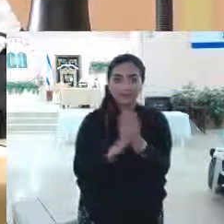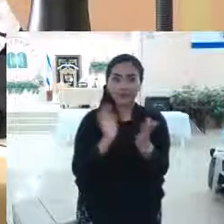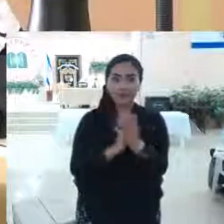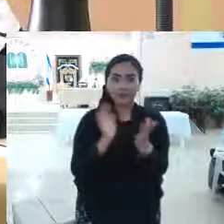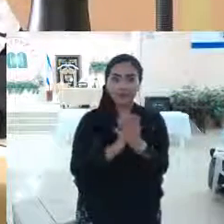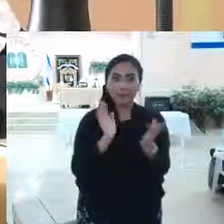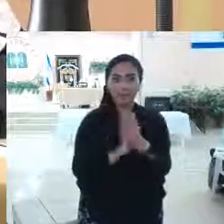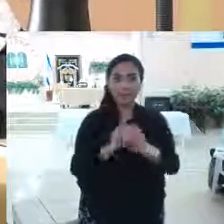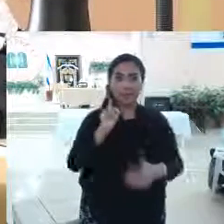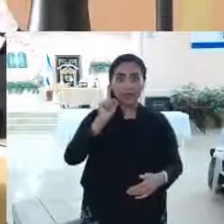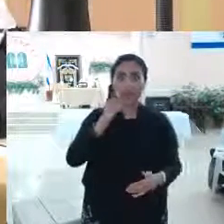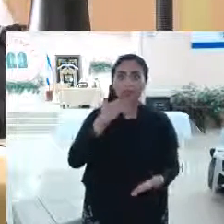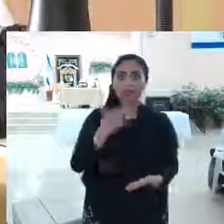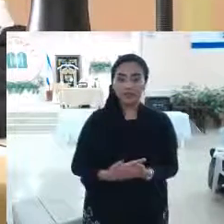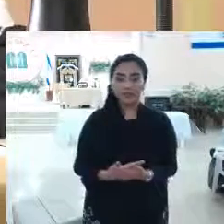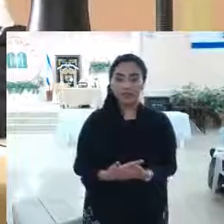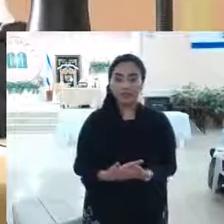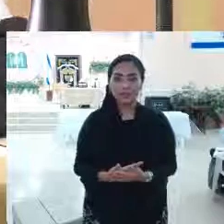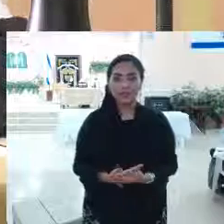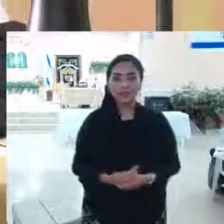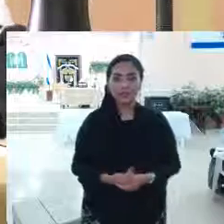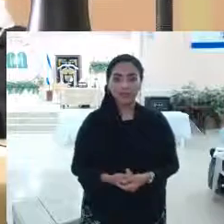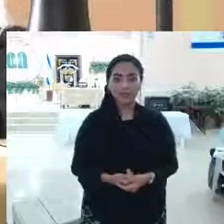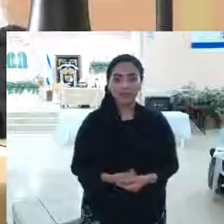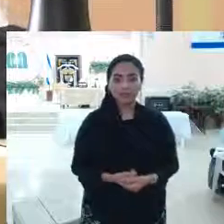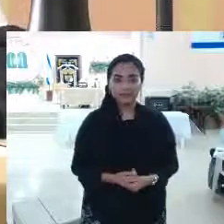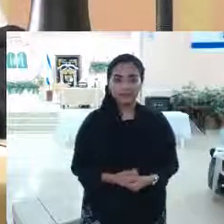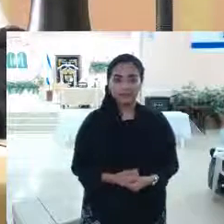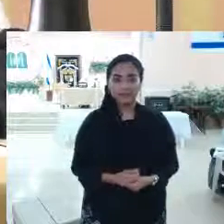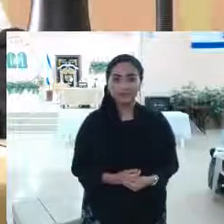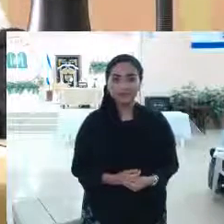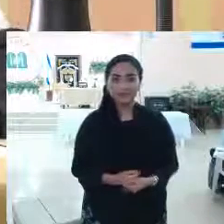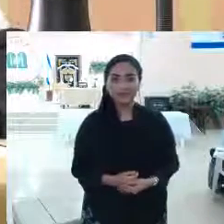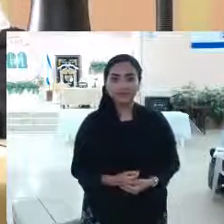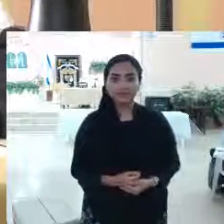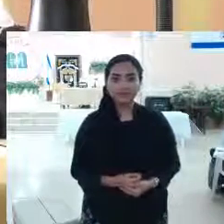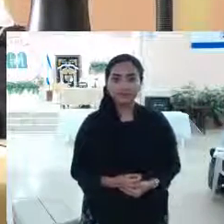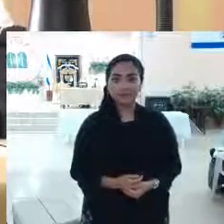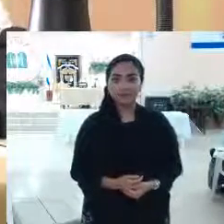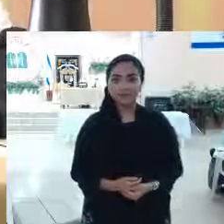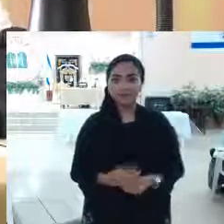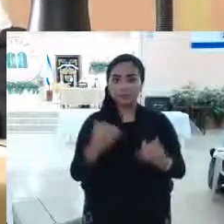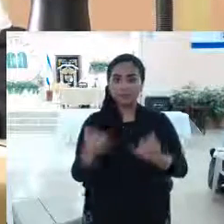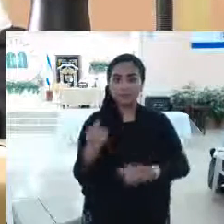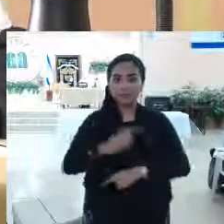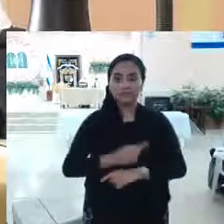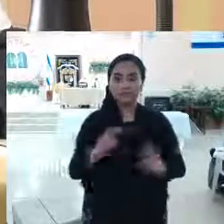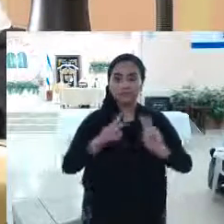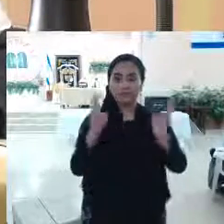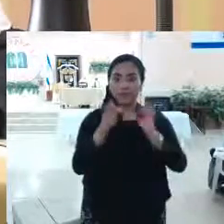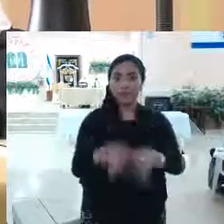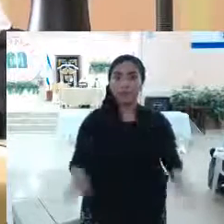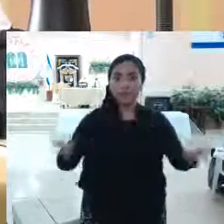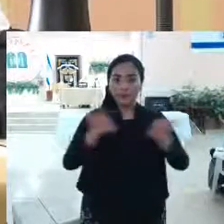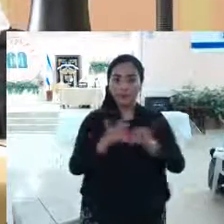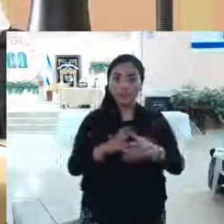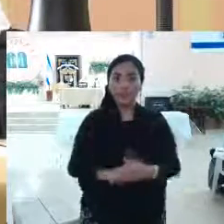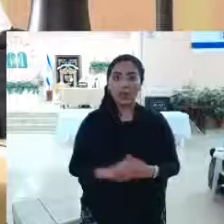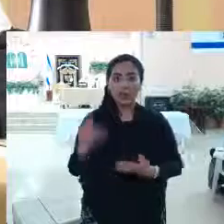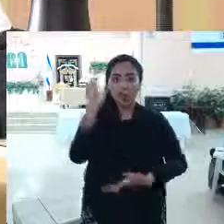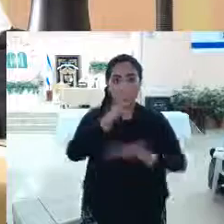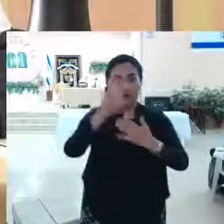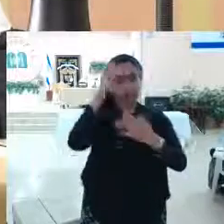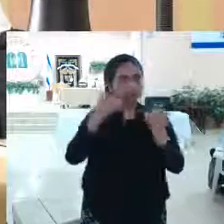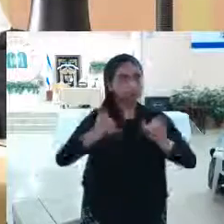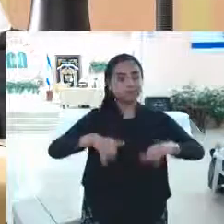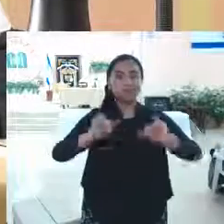Él es bueno. He is good. Tú y yo ya hemos You and revisado I, we este have tema already 20,000 checked this veces. teaching 20,000 times,